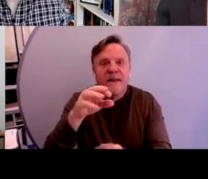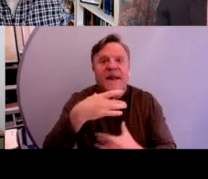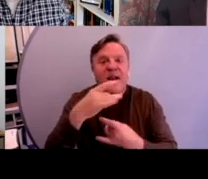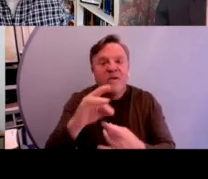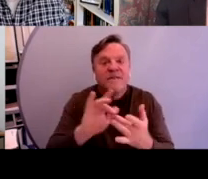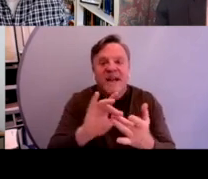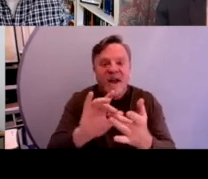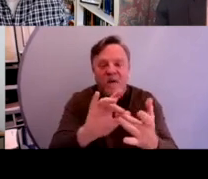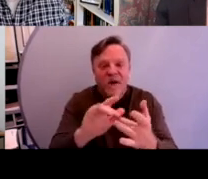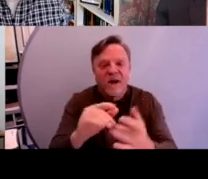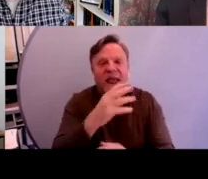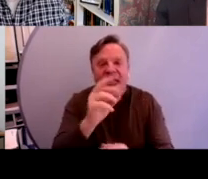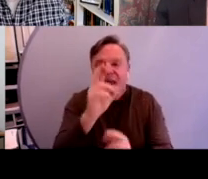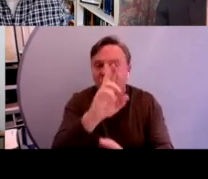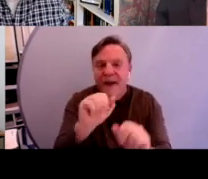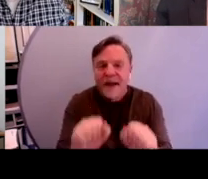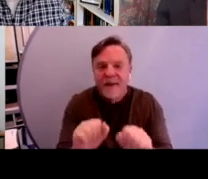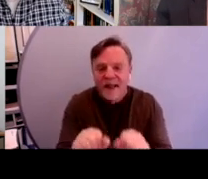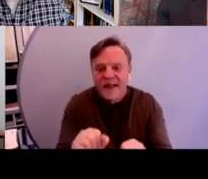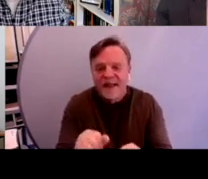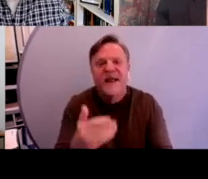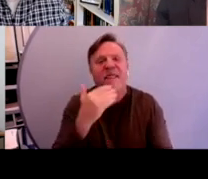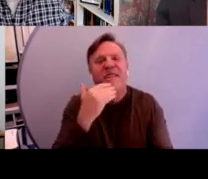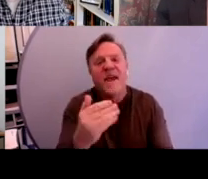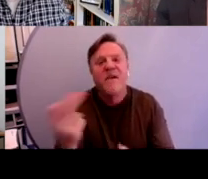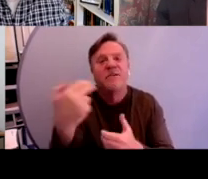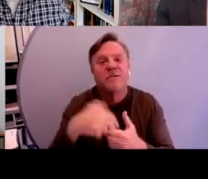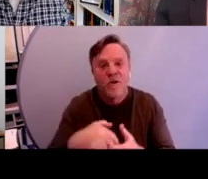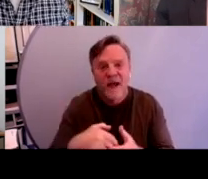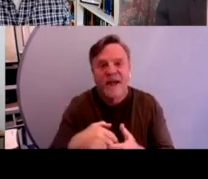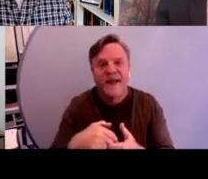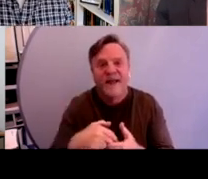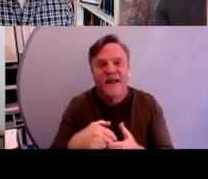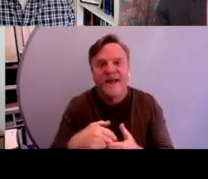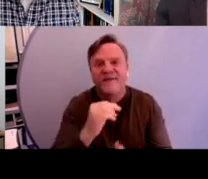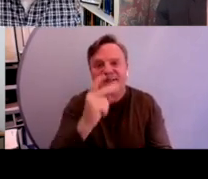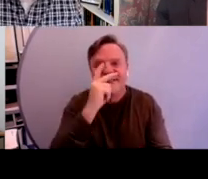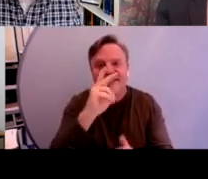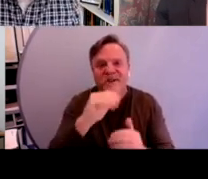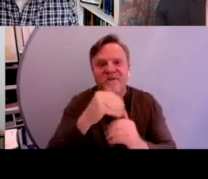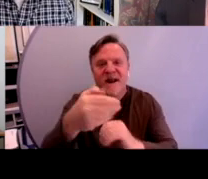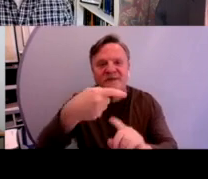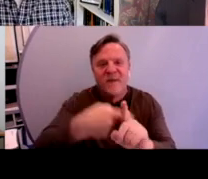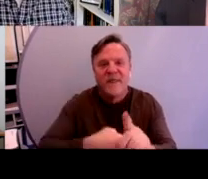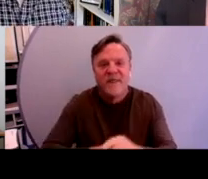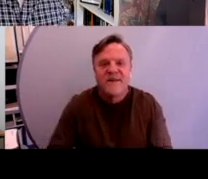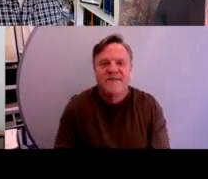and Respectability, thank you for joining us, and I'll see you next month.